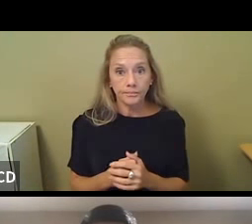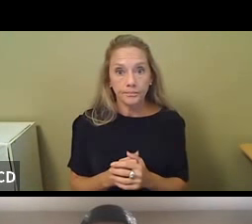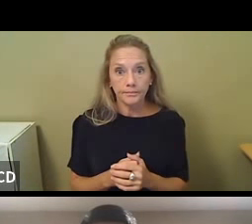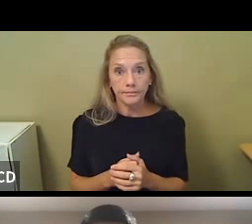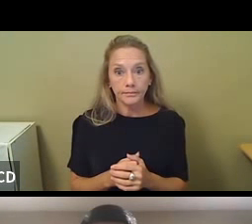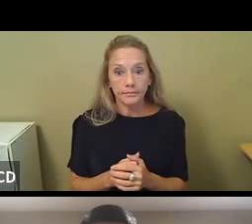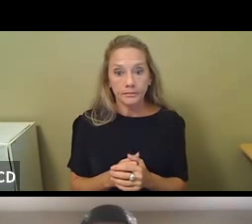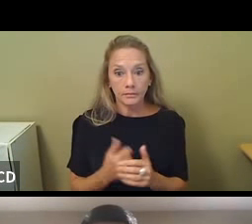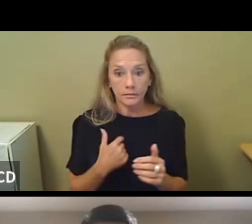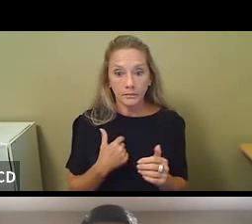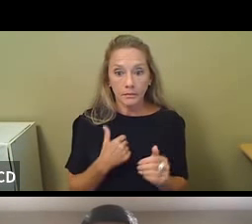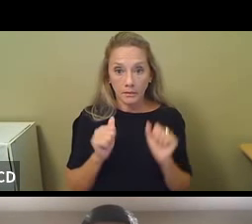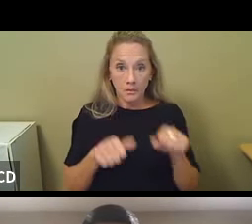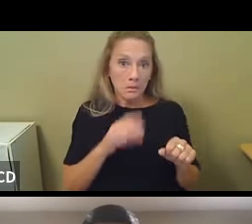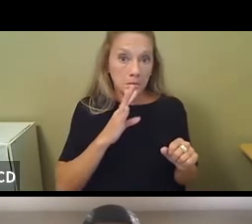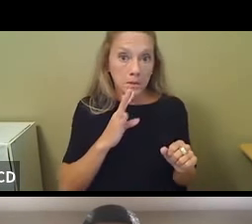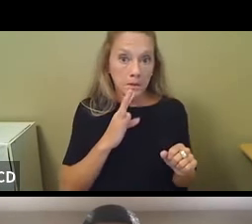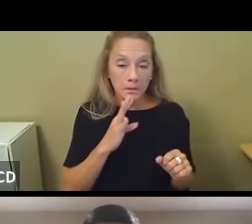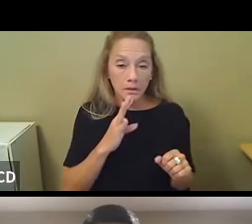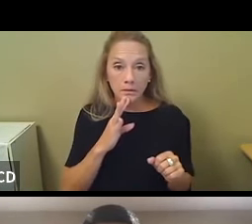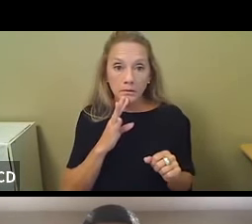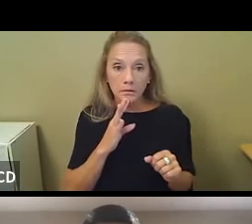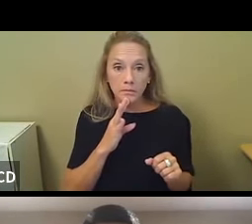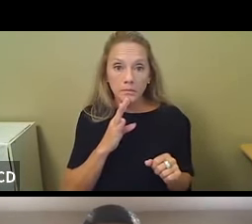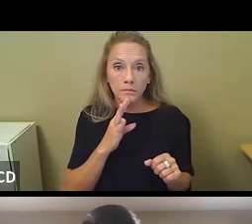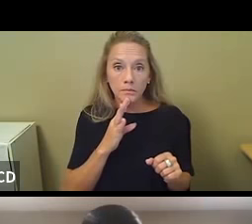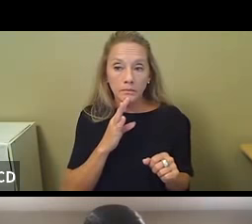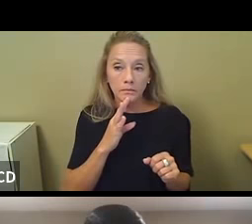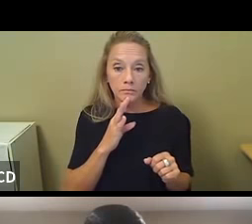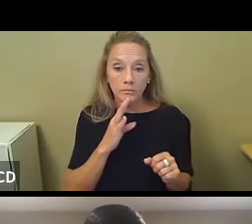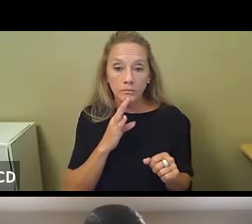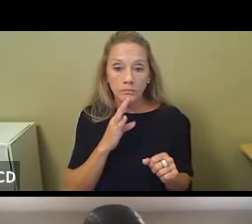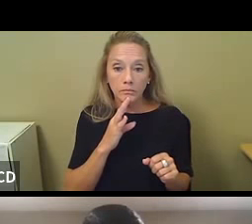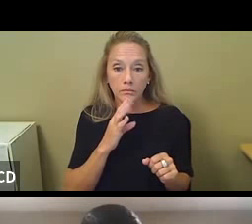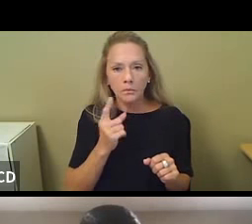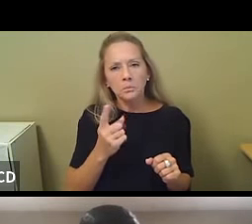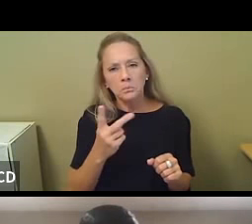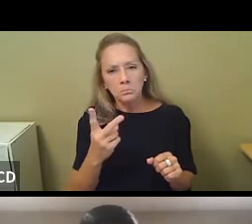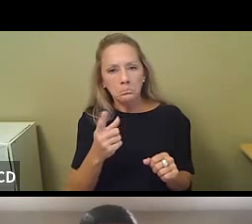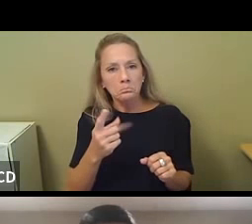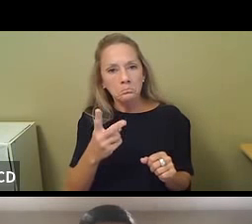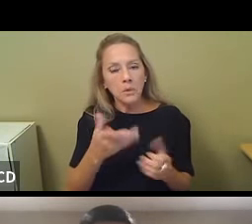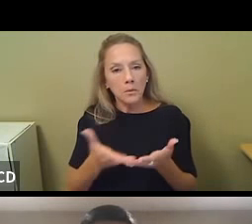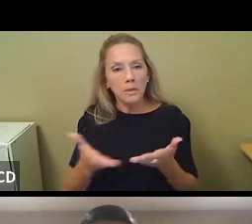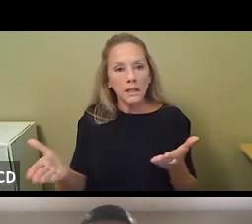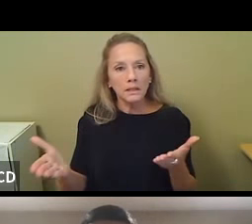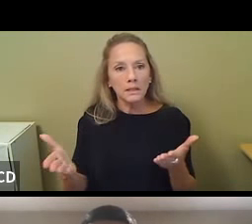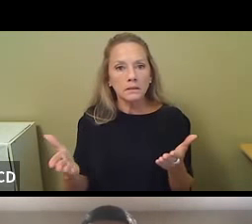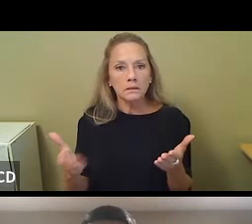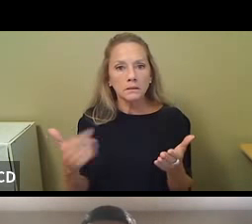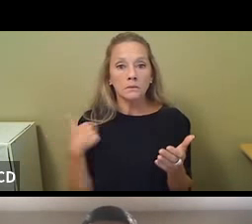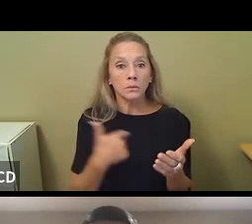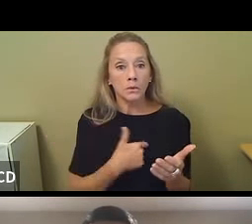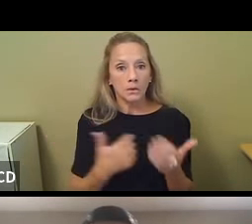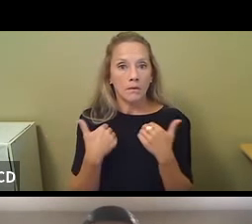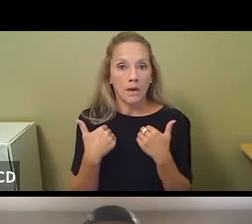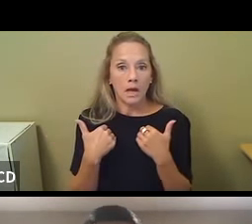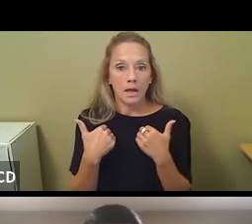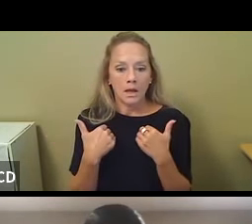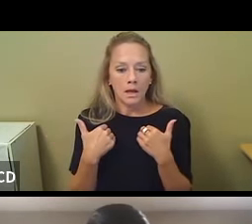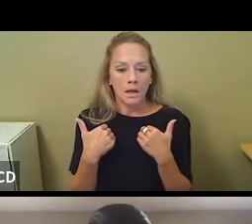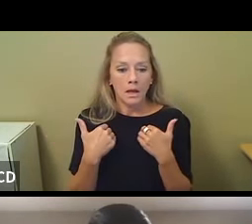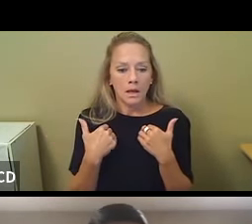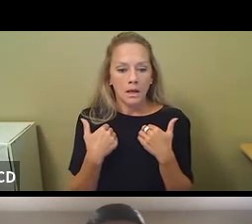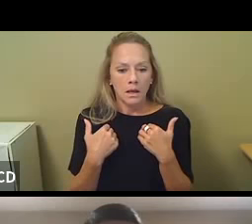I guess I can speak and say that a couple of things. We've had, I think